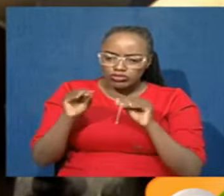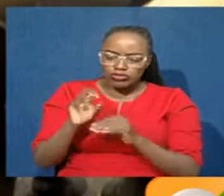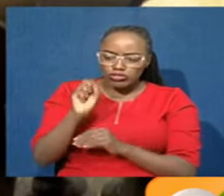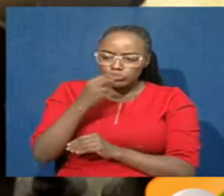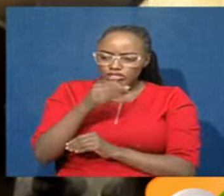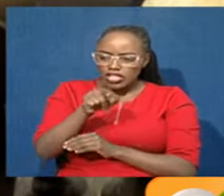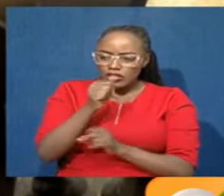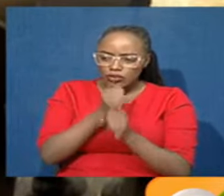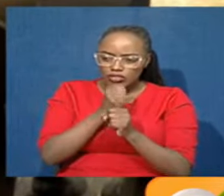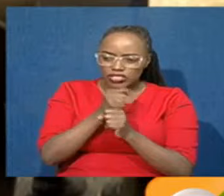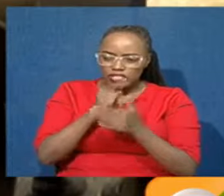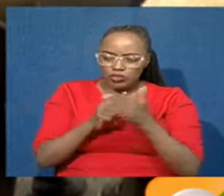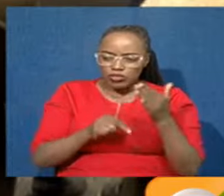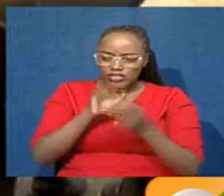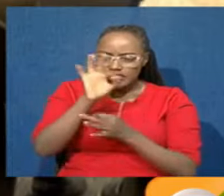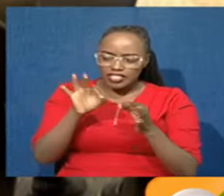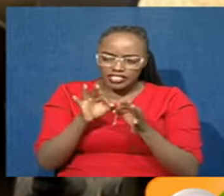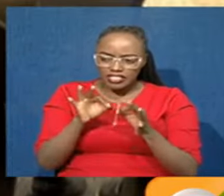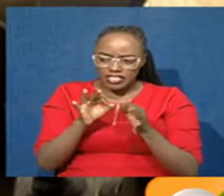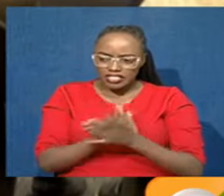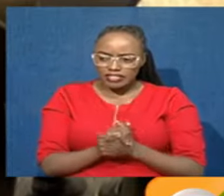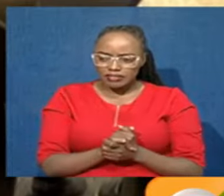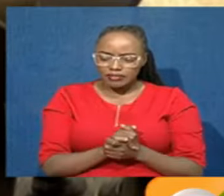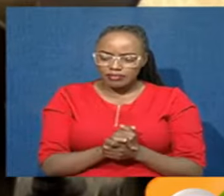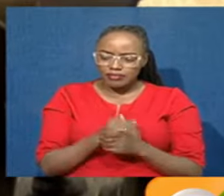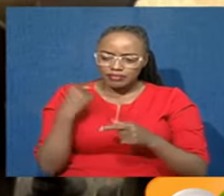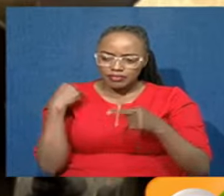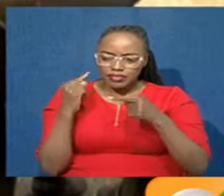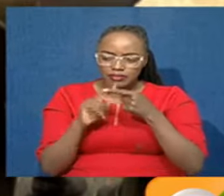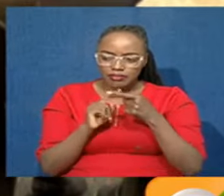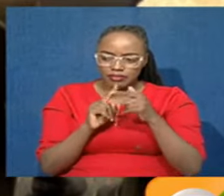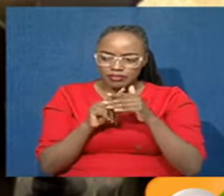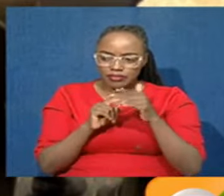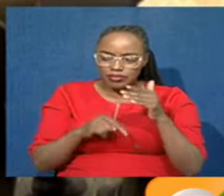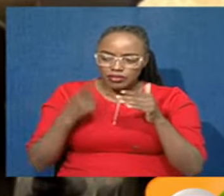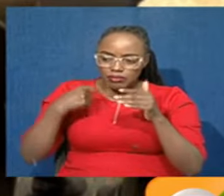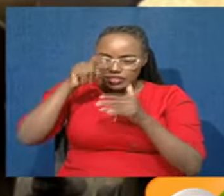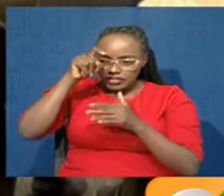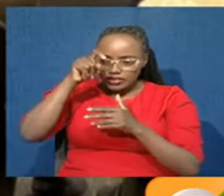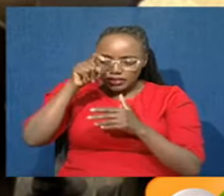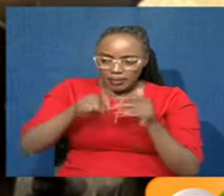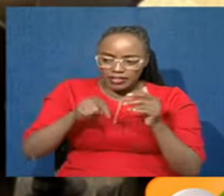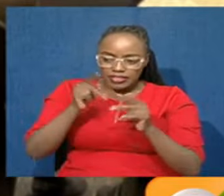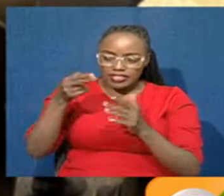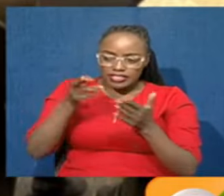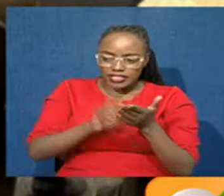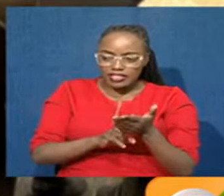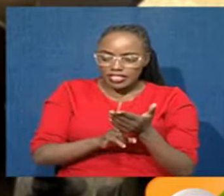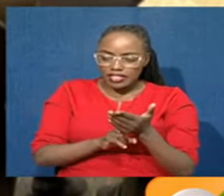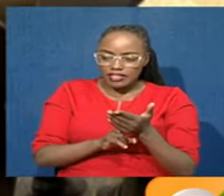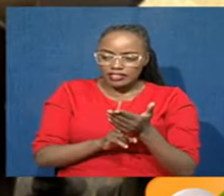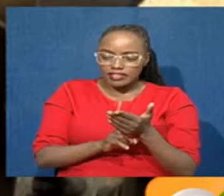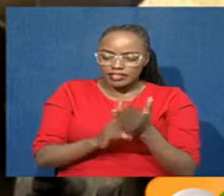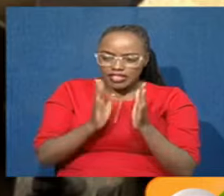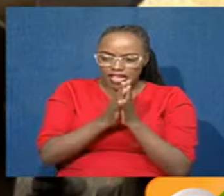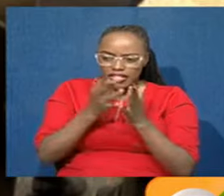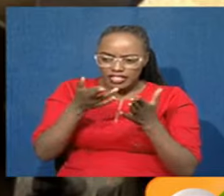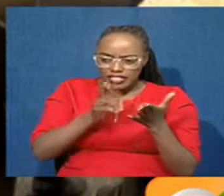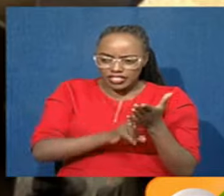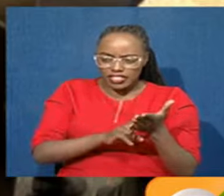you do? One, is that we had to register them, and the